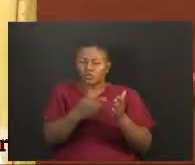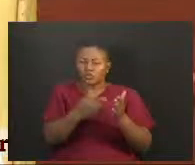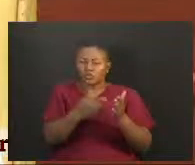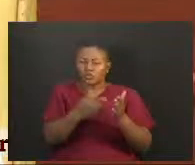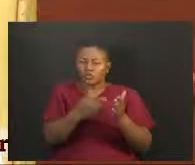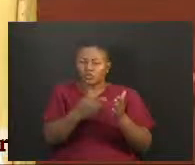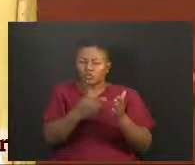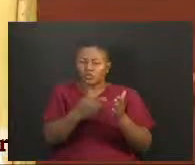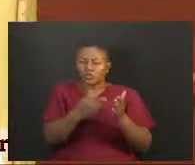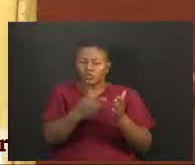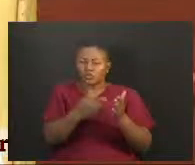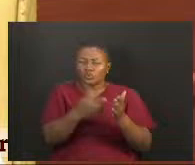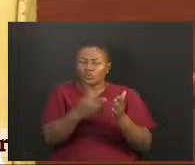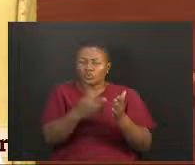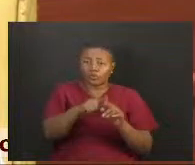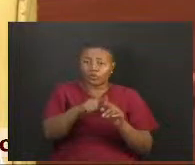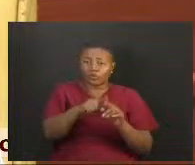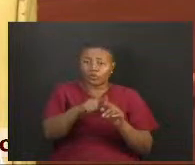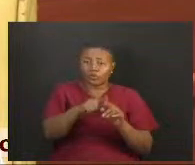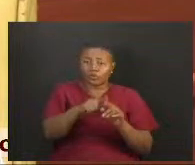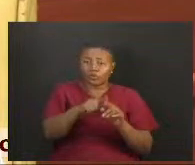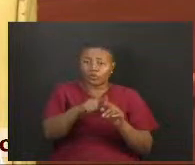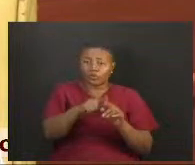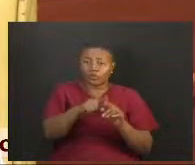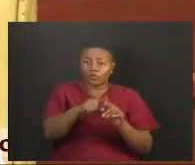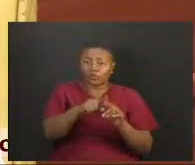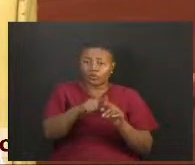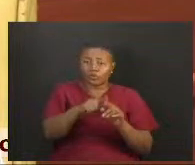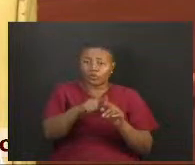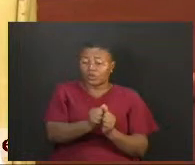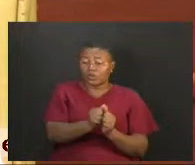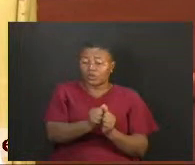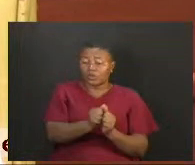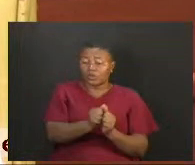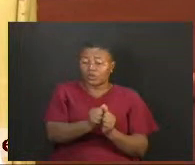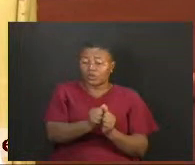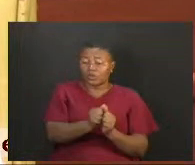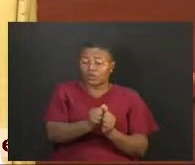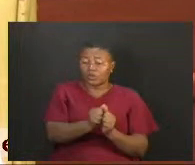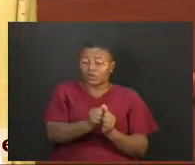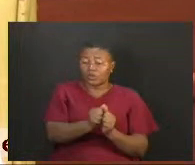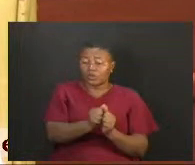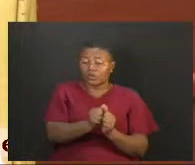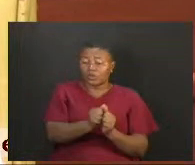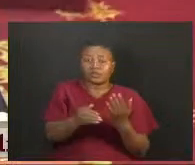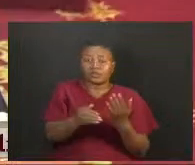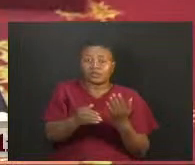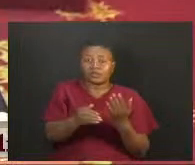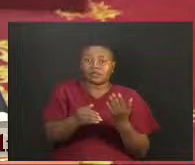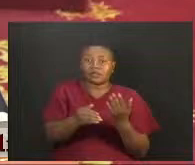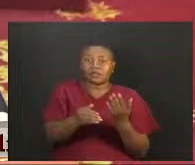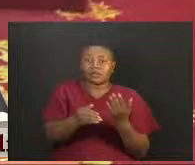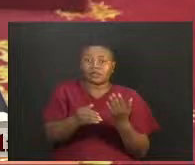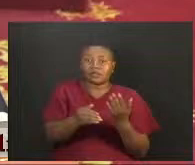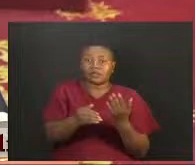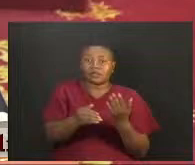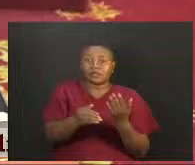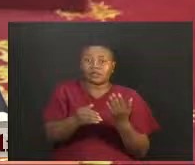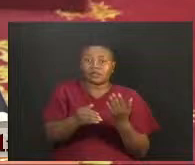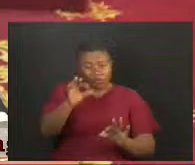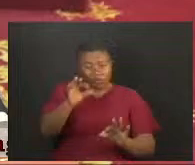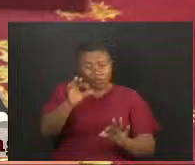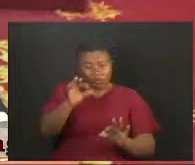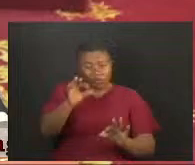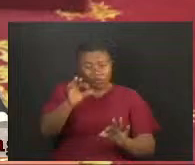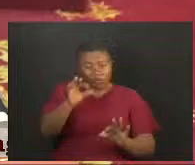which will be implemented in close collaboration with the Central Bank, the Bank of Ghana, to effectively and efficiently manage the